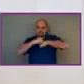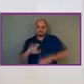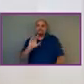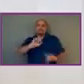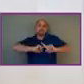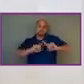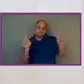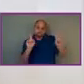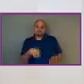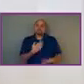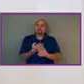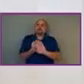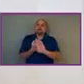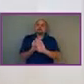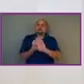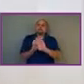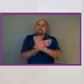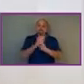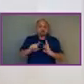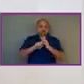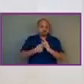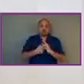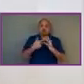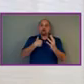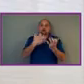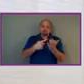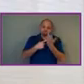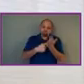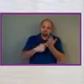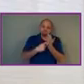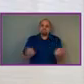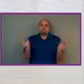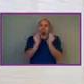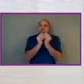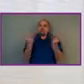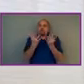But before we get started, let's take a deeper look at these objects.